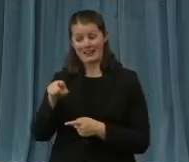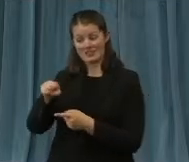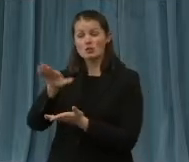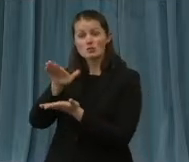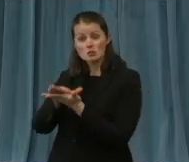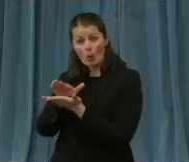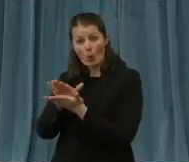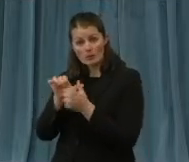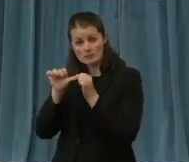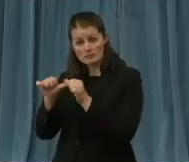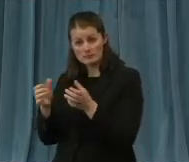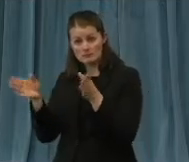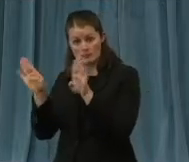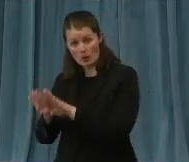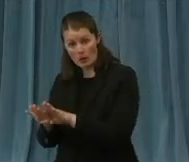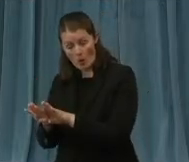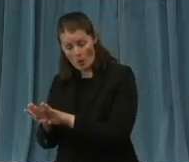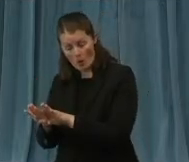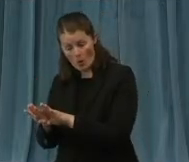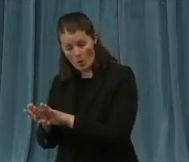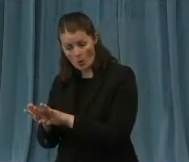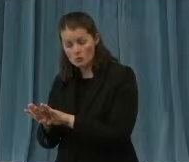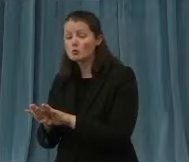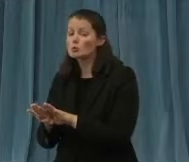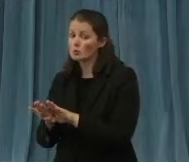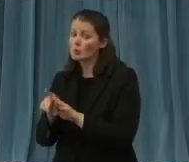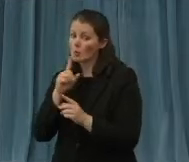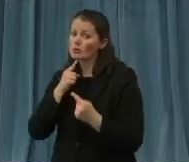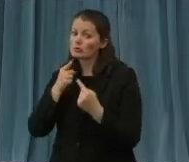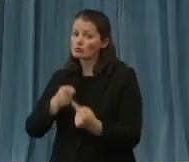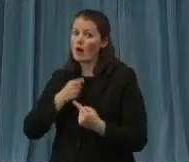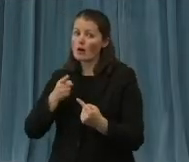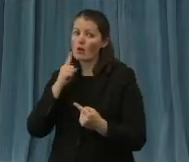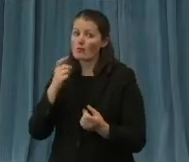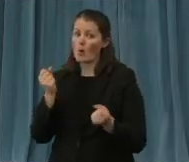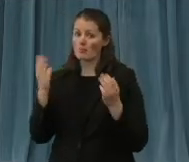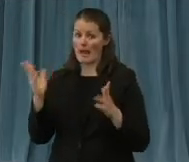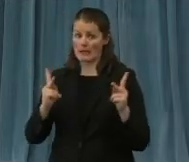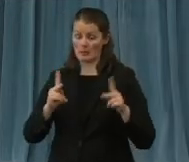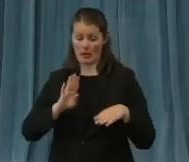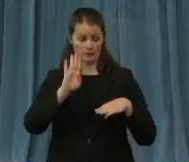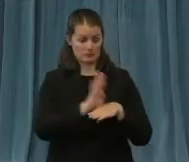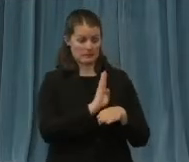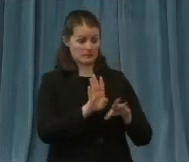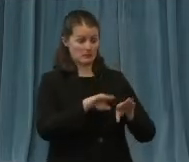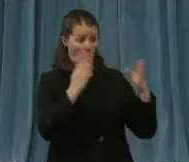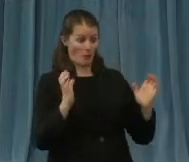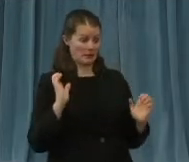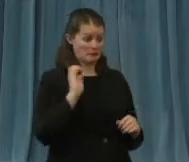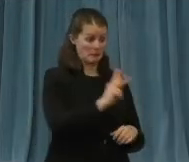closed, childcare is an issue for many parents. Any solution to that?